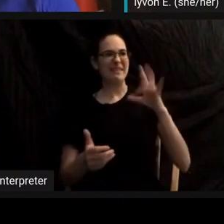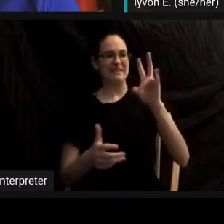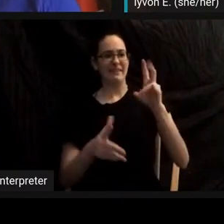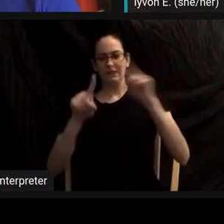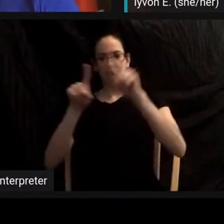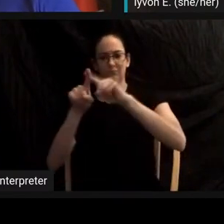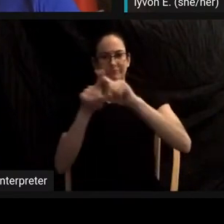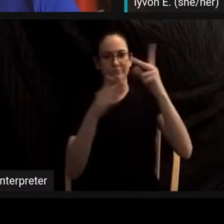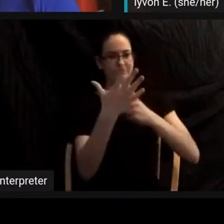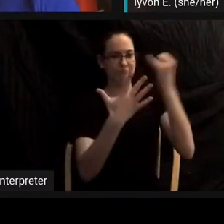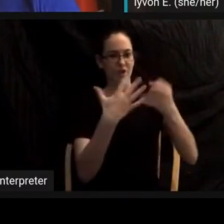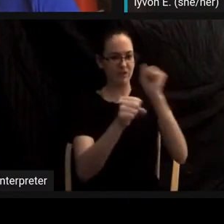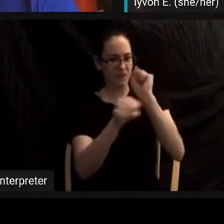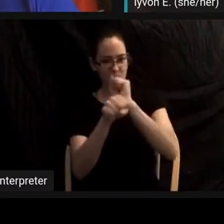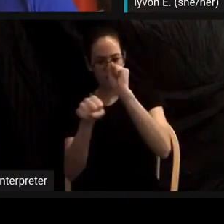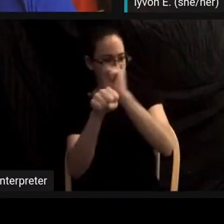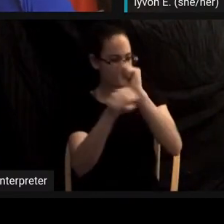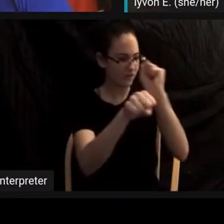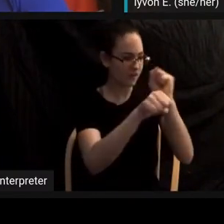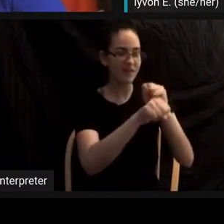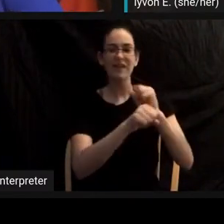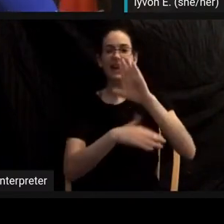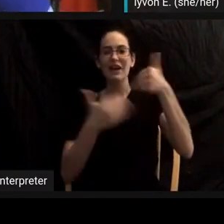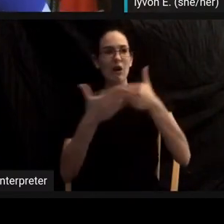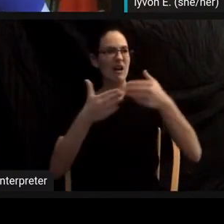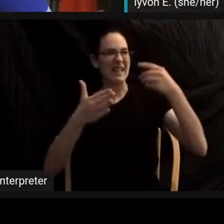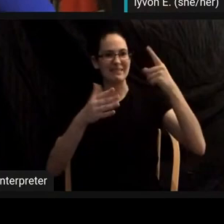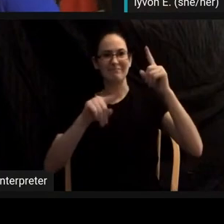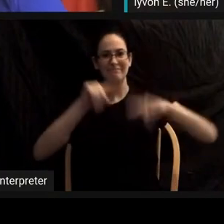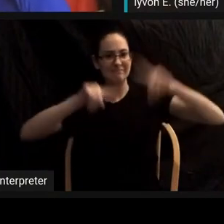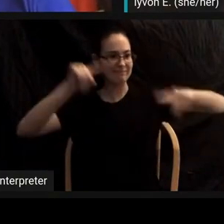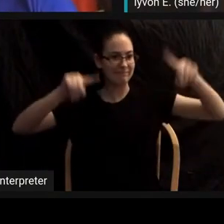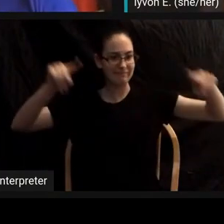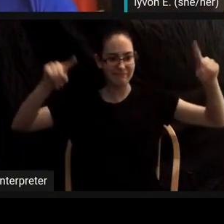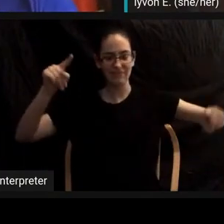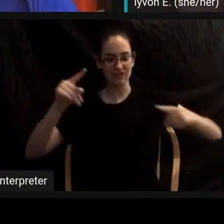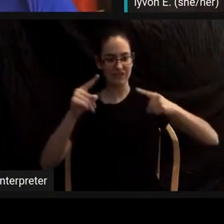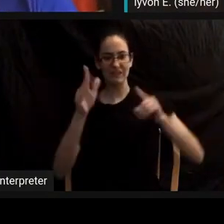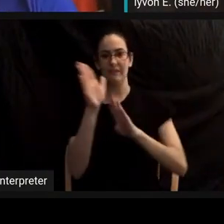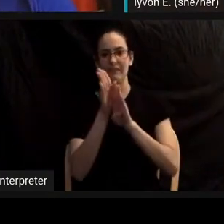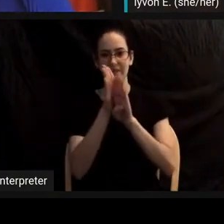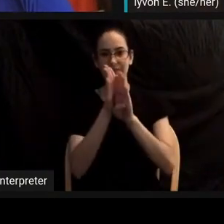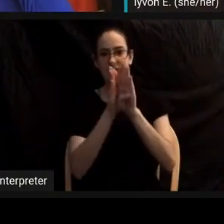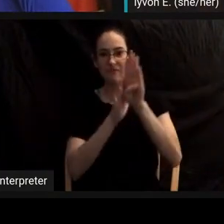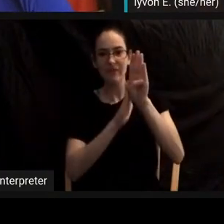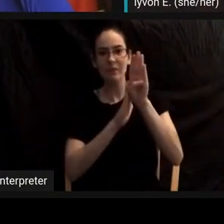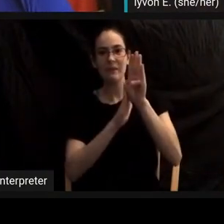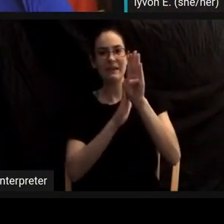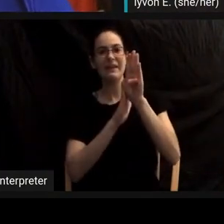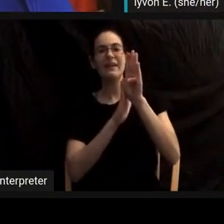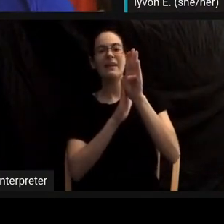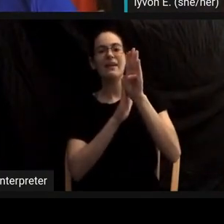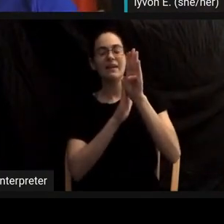projects and like, it's like all of them are in various stages of development and moving through some kind of